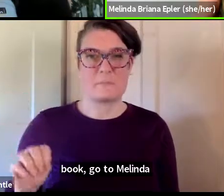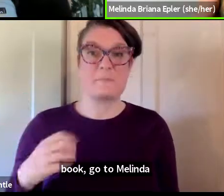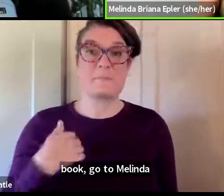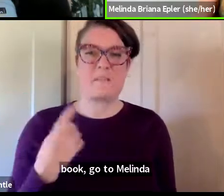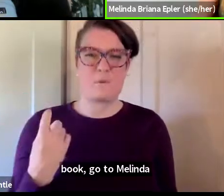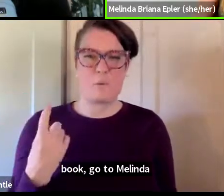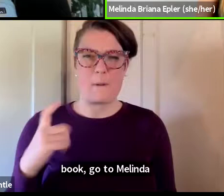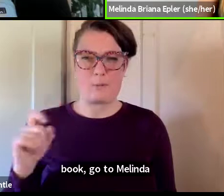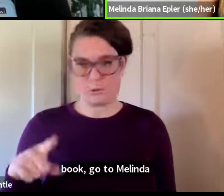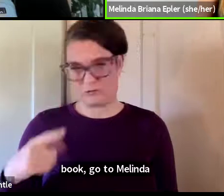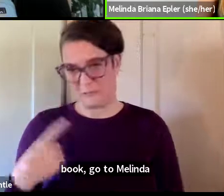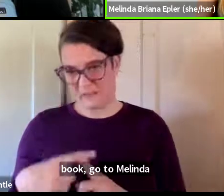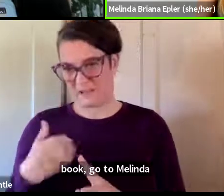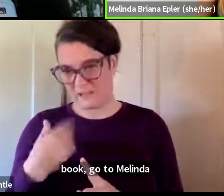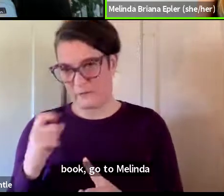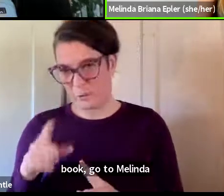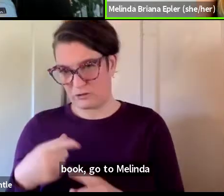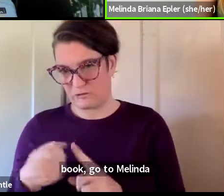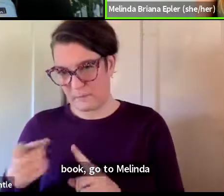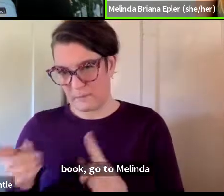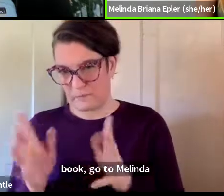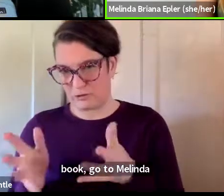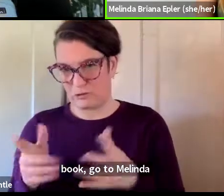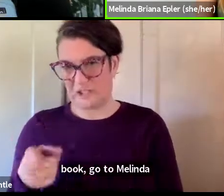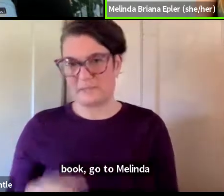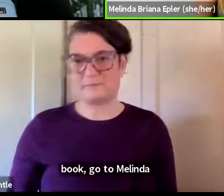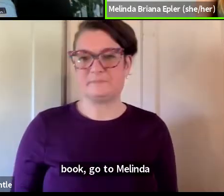there is a question in the chat too that we'll get to.